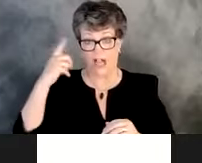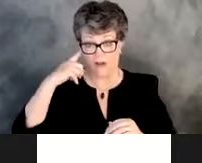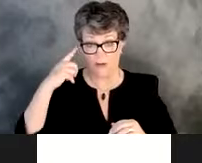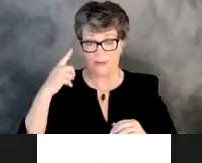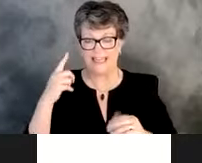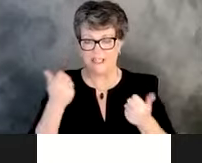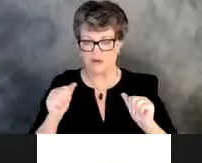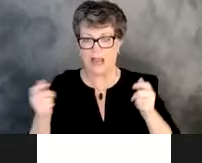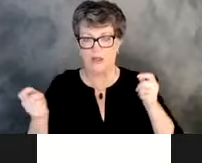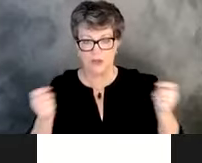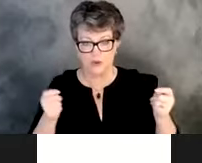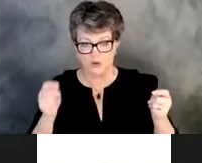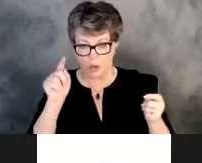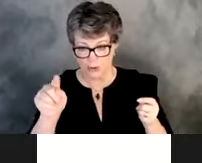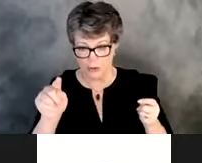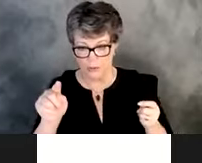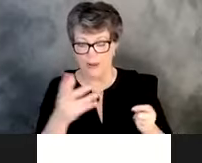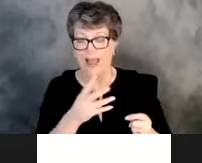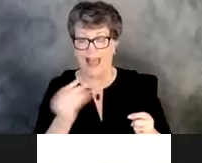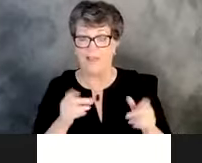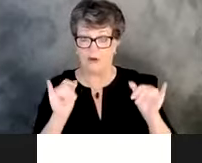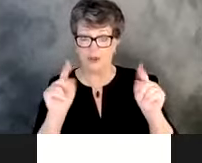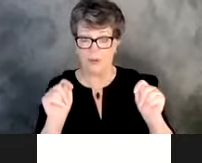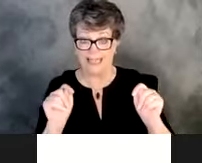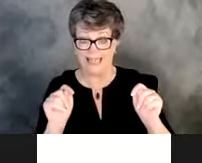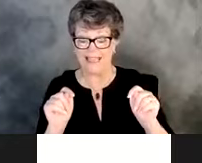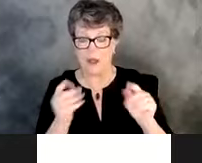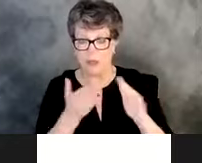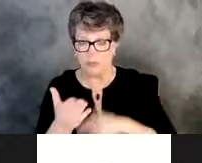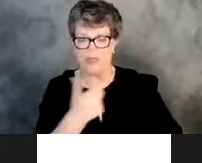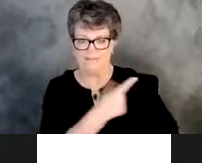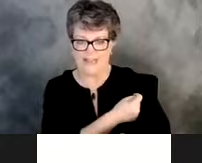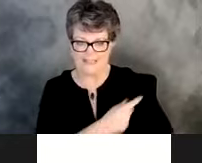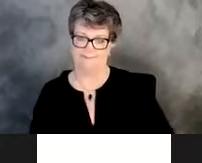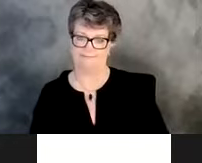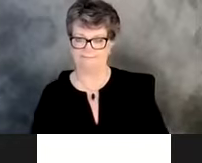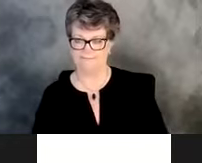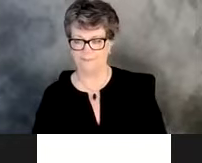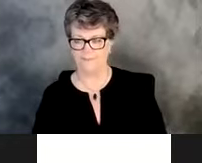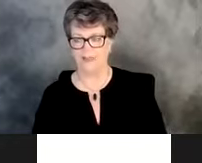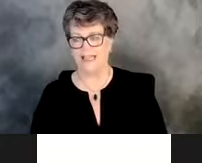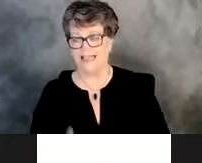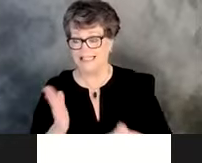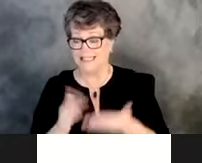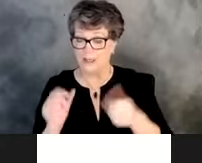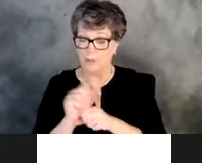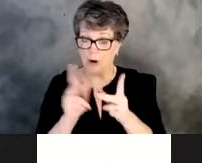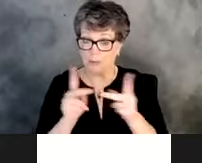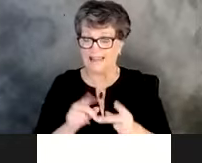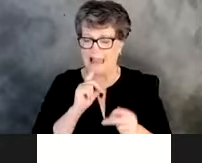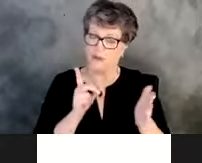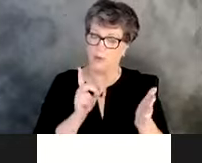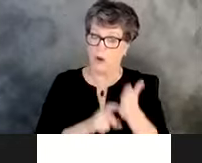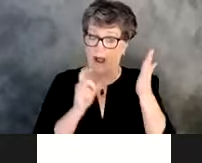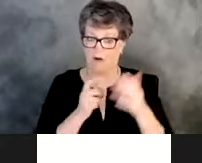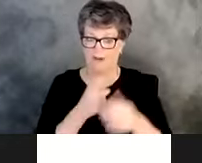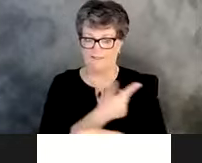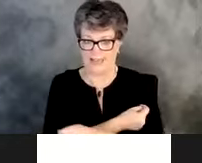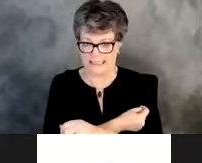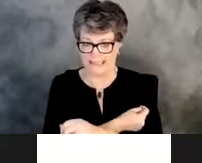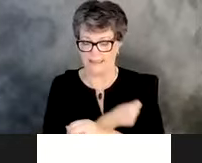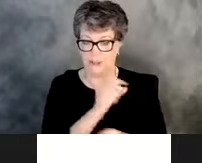to control you and that they're doing it by the vaccine. You know, some workplaces are actually mandating